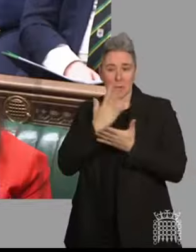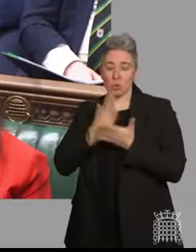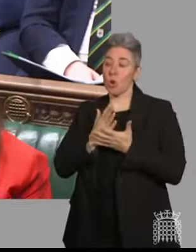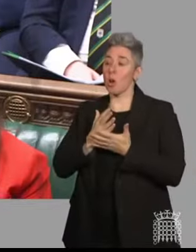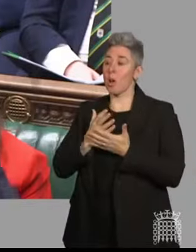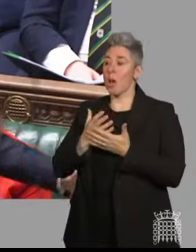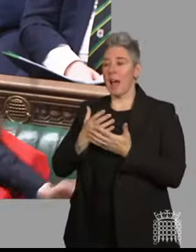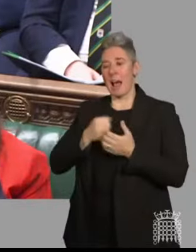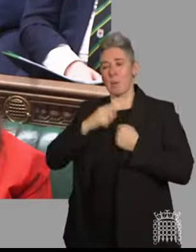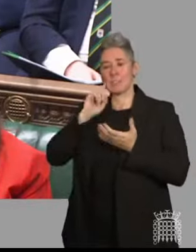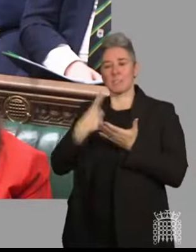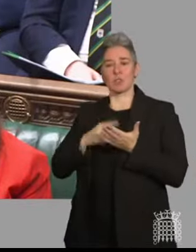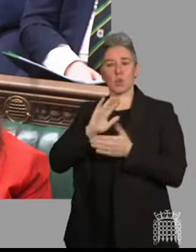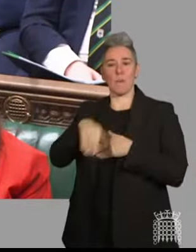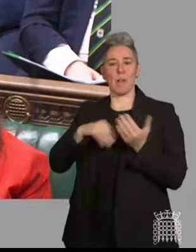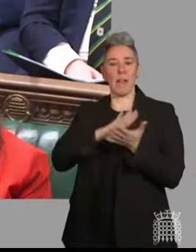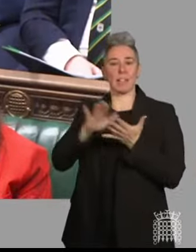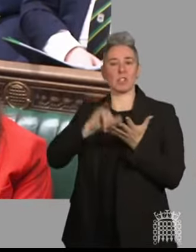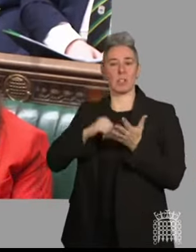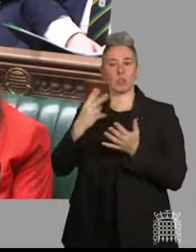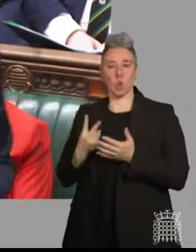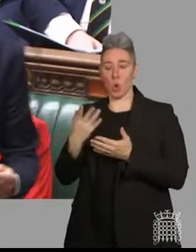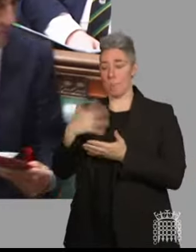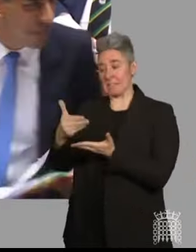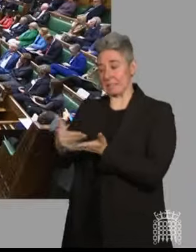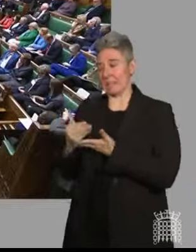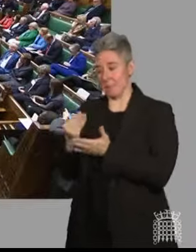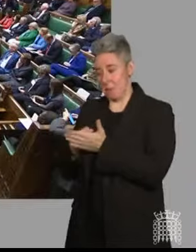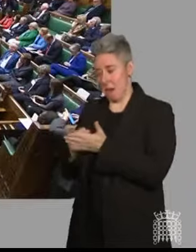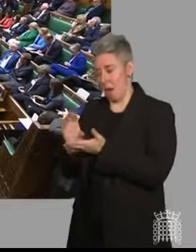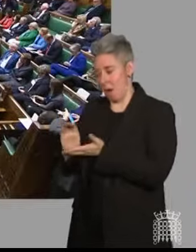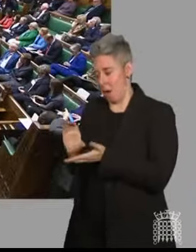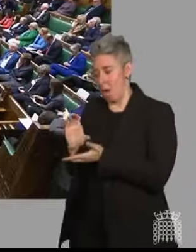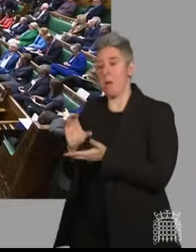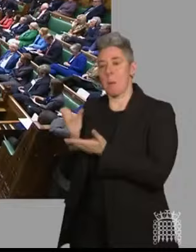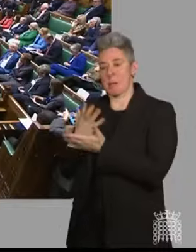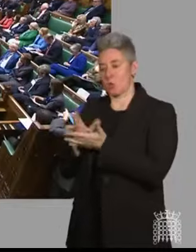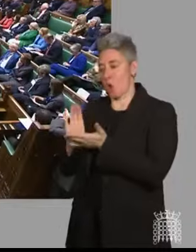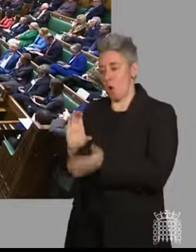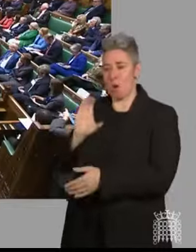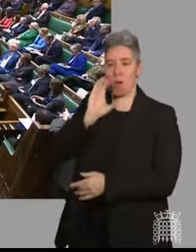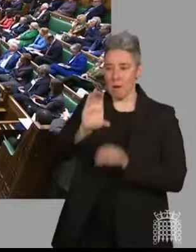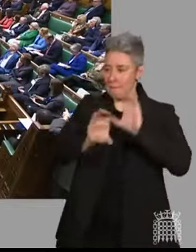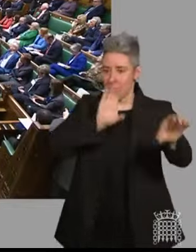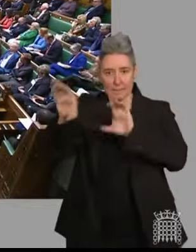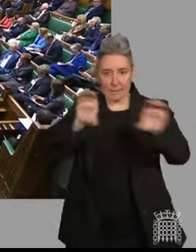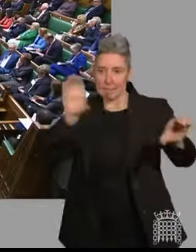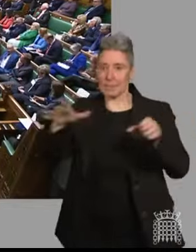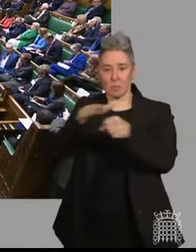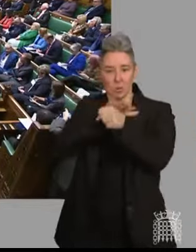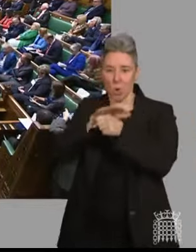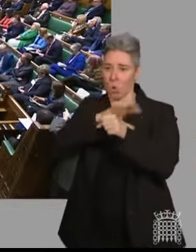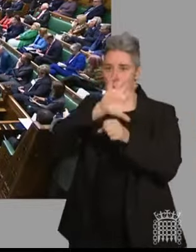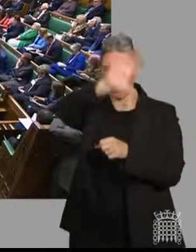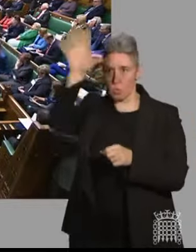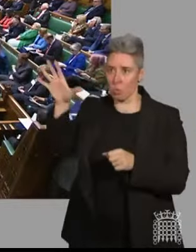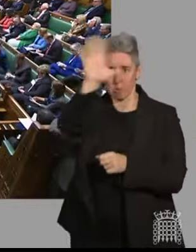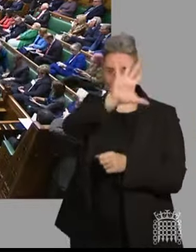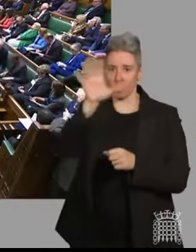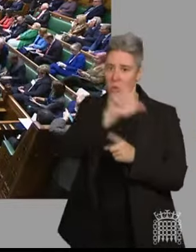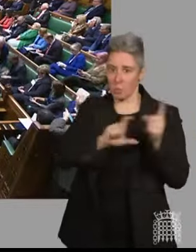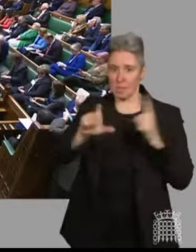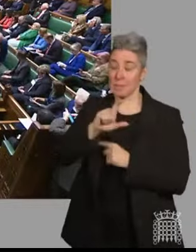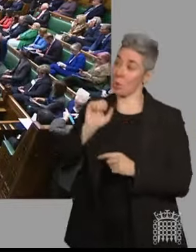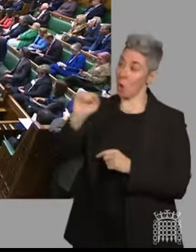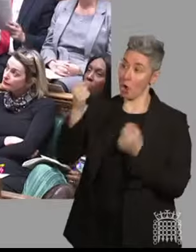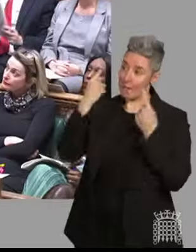local communities, and her idea sounds fantastic. No question, Dr. Rosanna Allen-Khan. Thank you very much, Mr. Speaker. Every